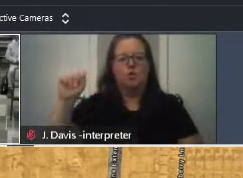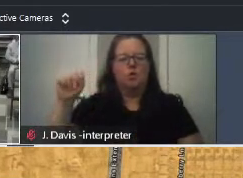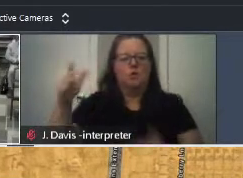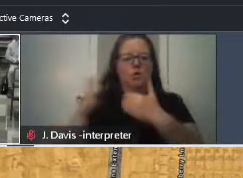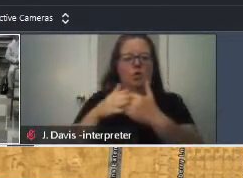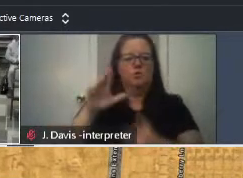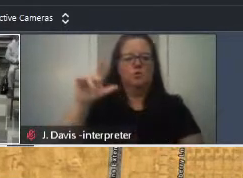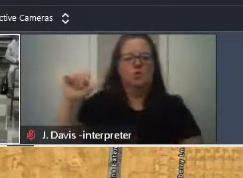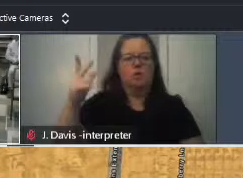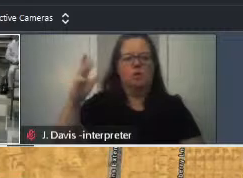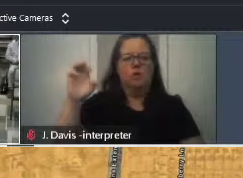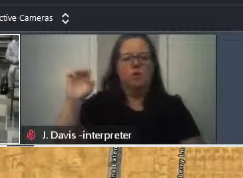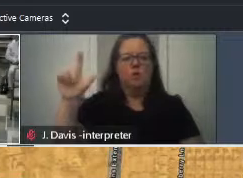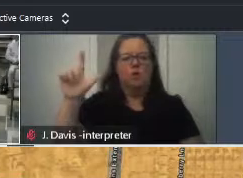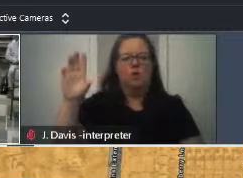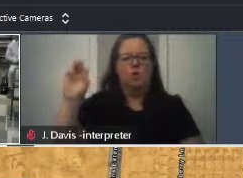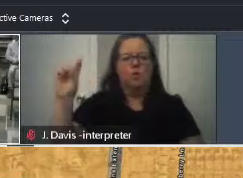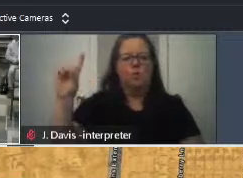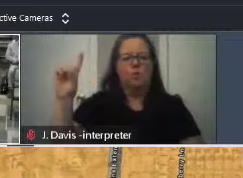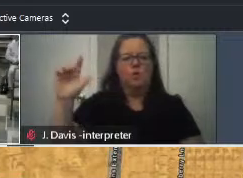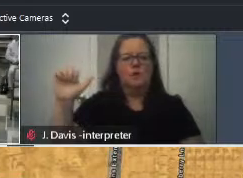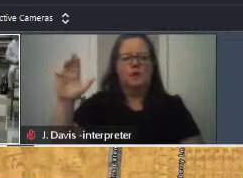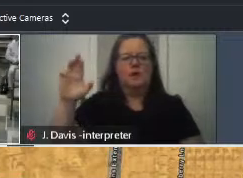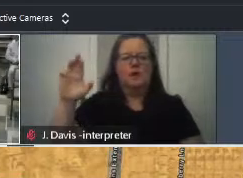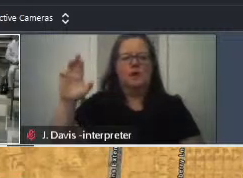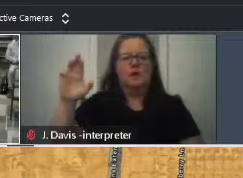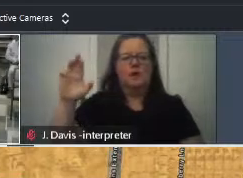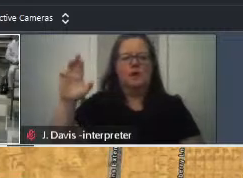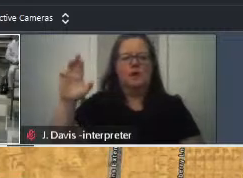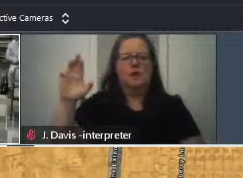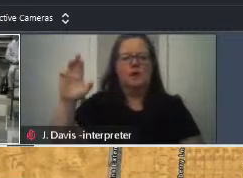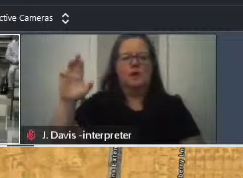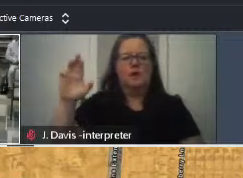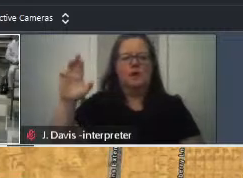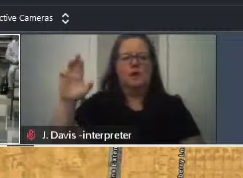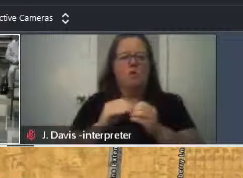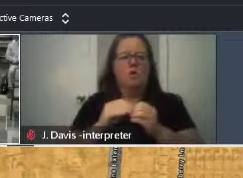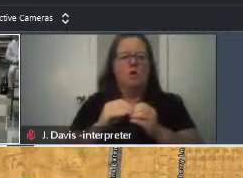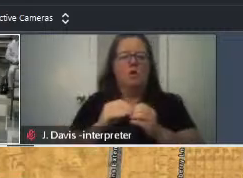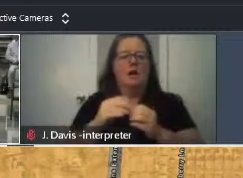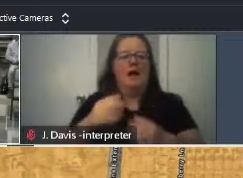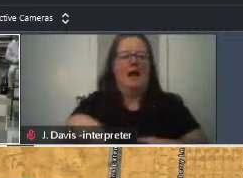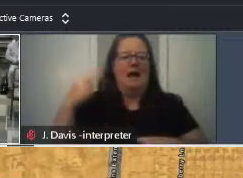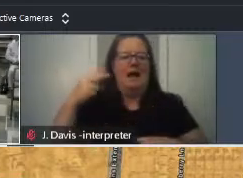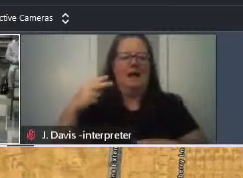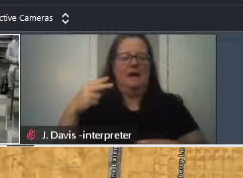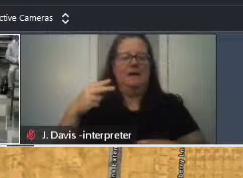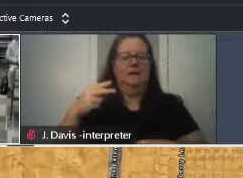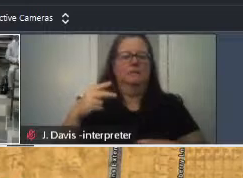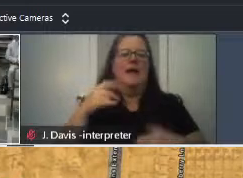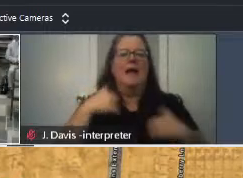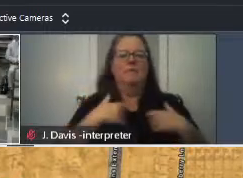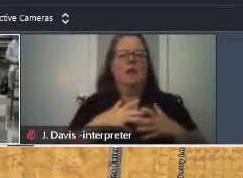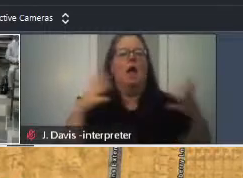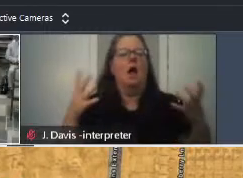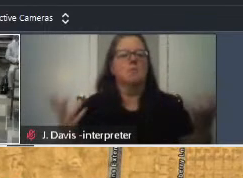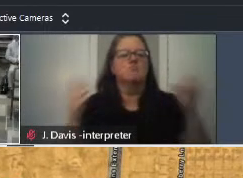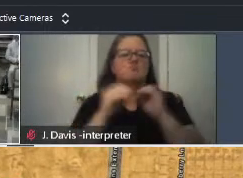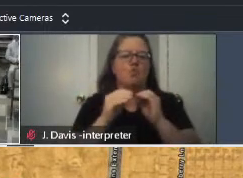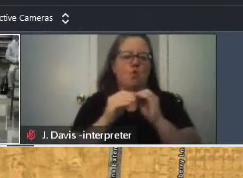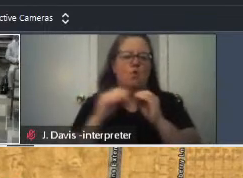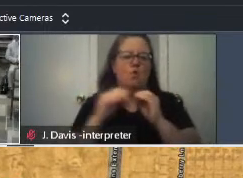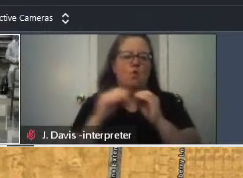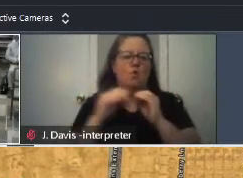area. This anchor area obviously is higher intensity, but in terms of the location